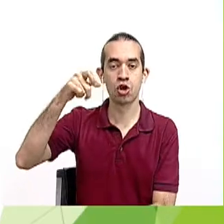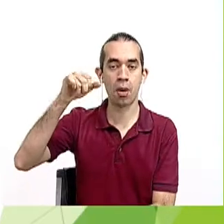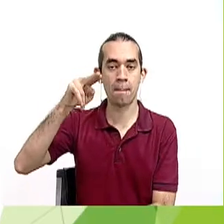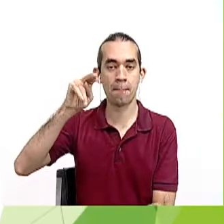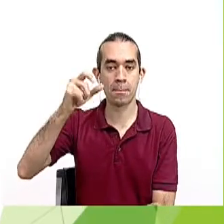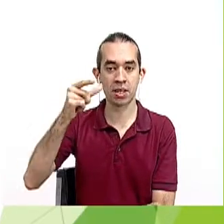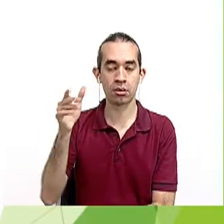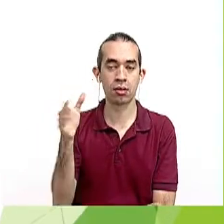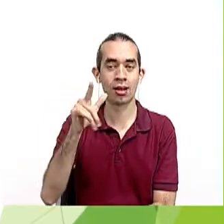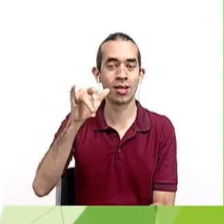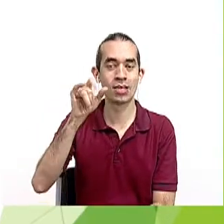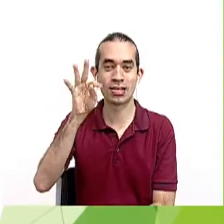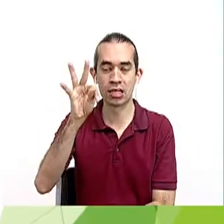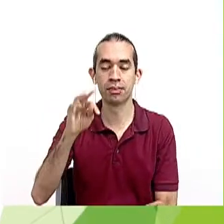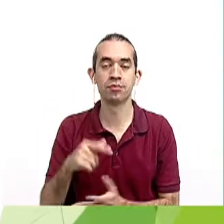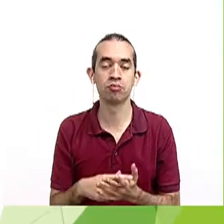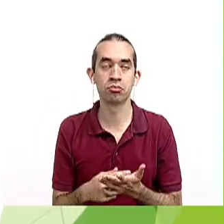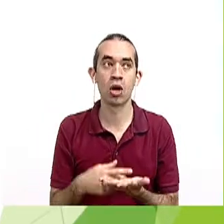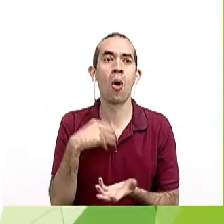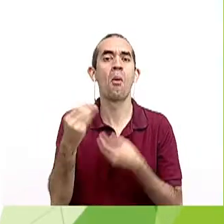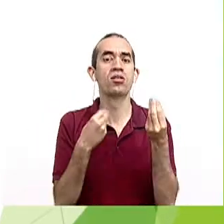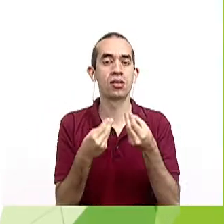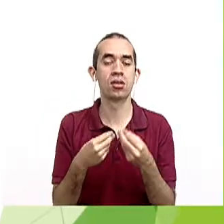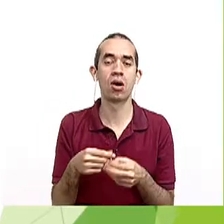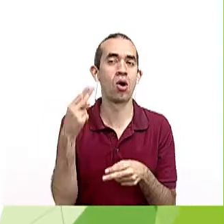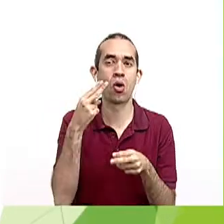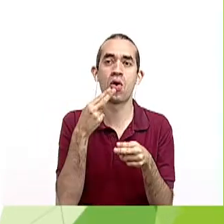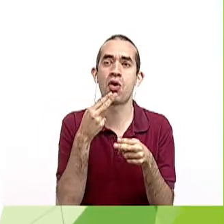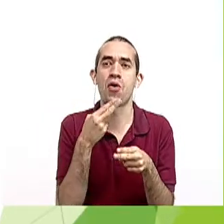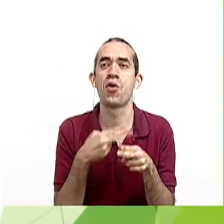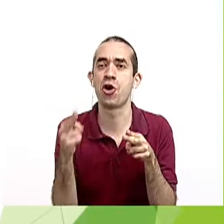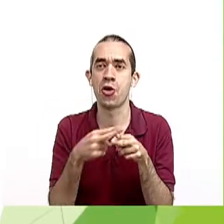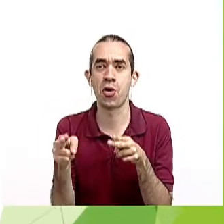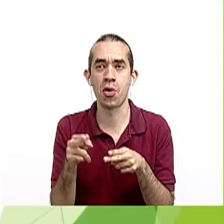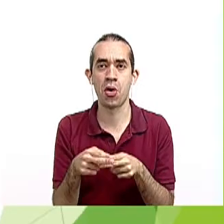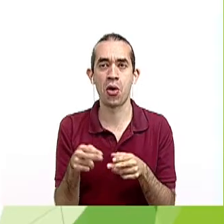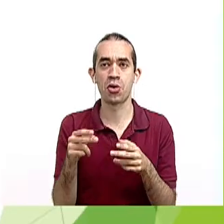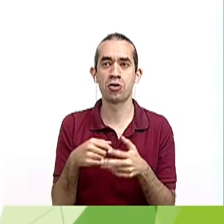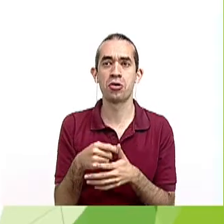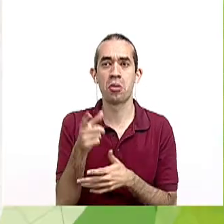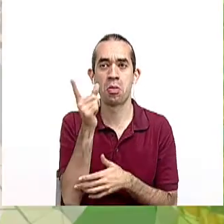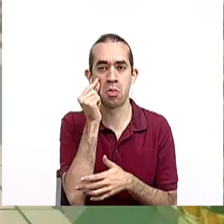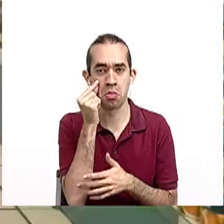this, you explore a short test to learn more about it.